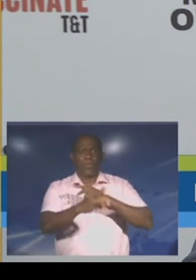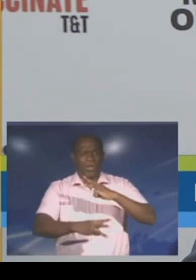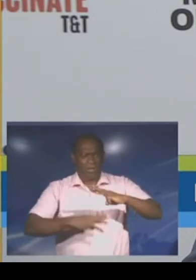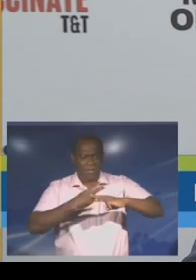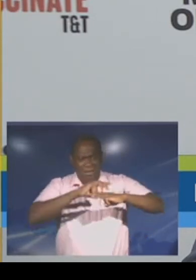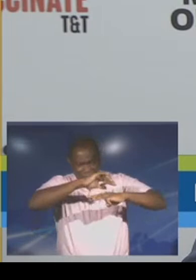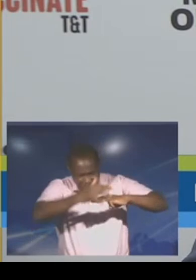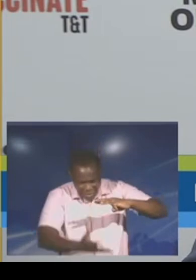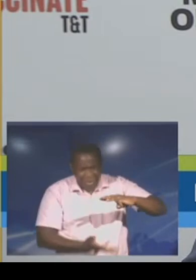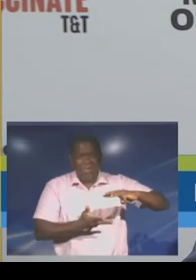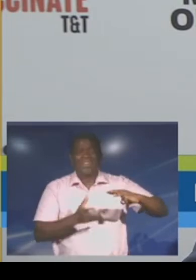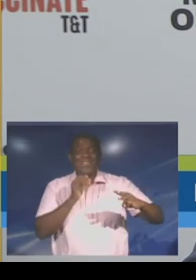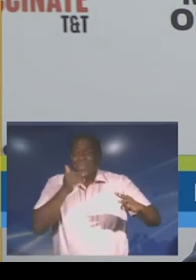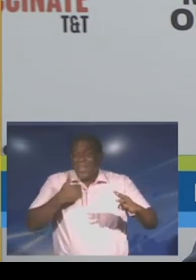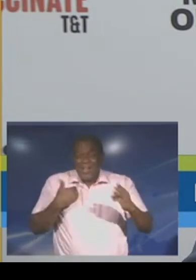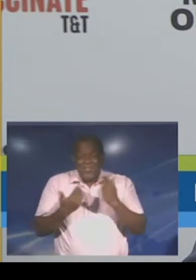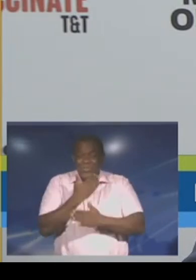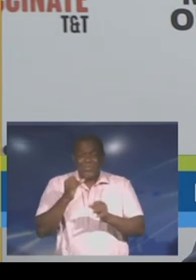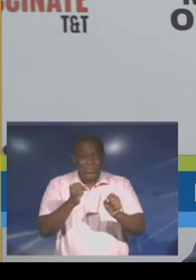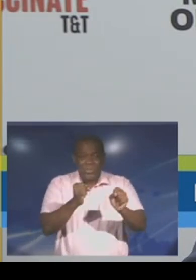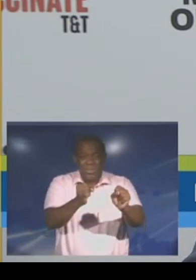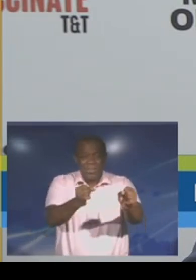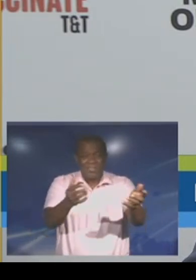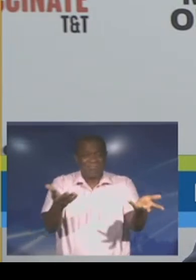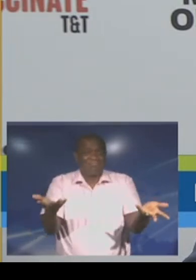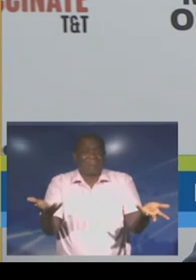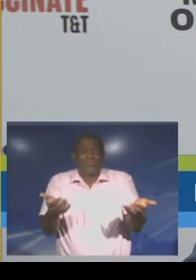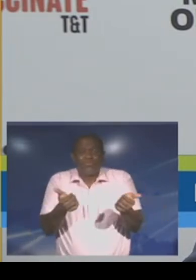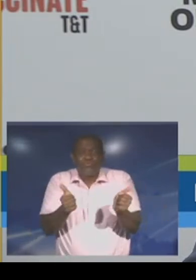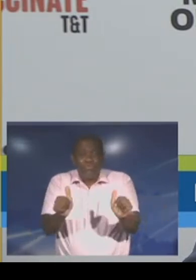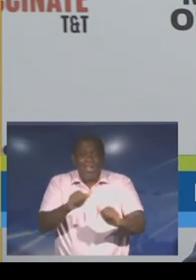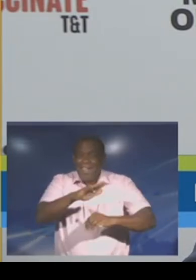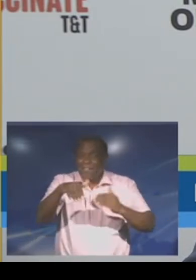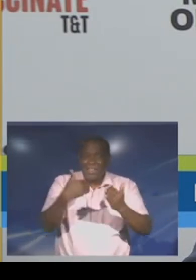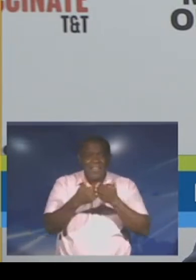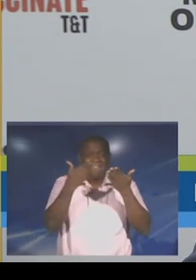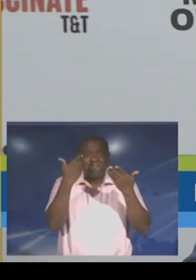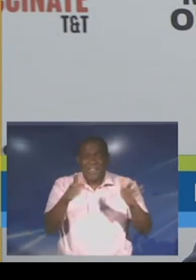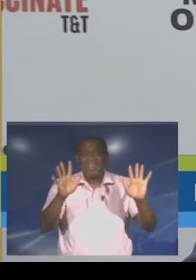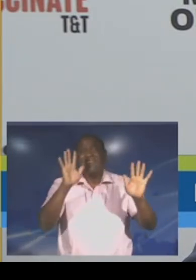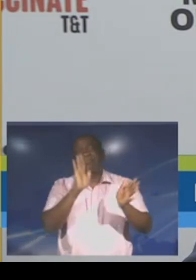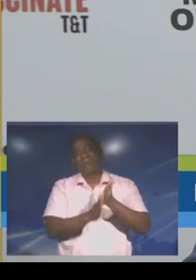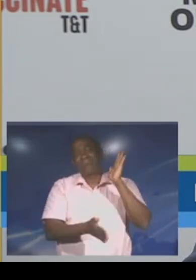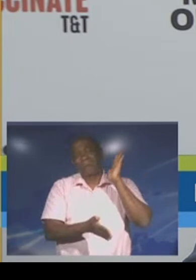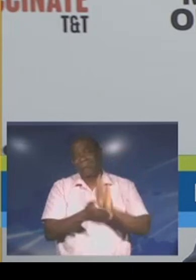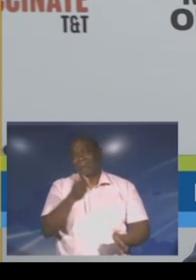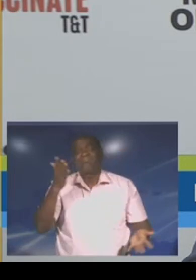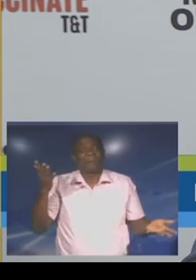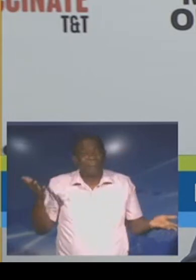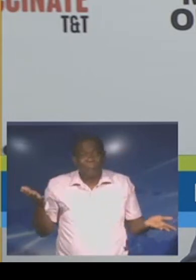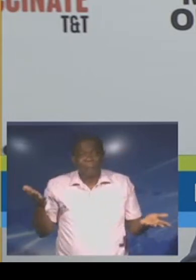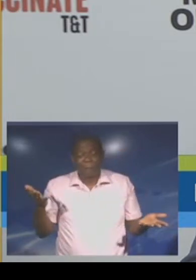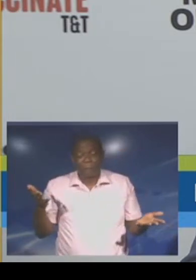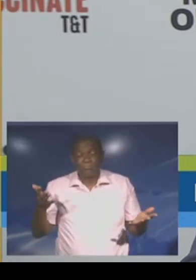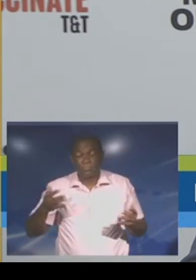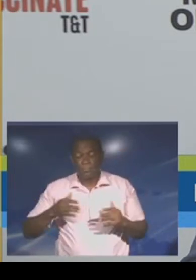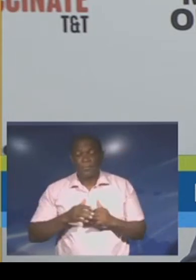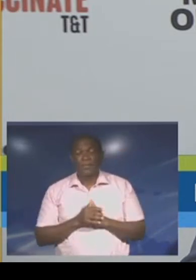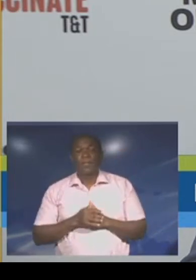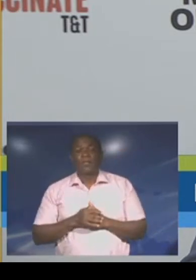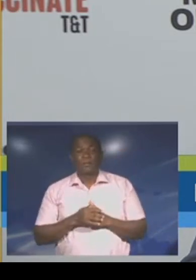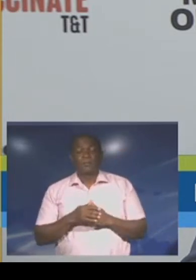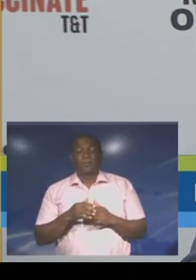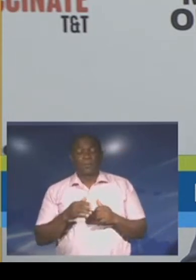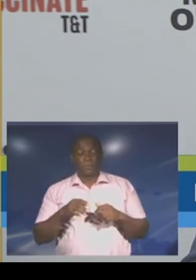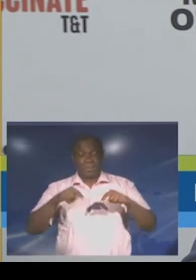because this is a global trend where vaccination rates have really gone down significantly. So